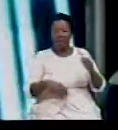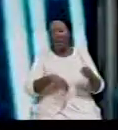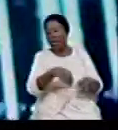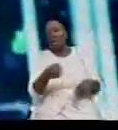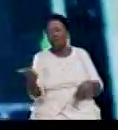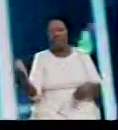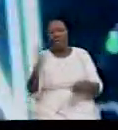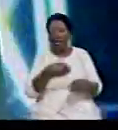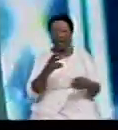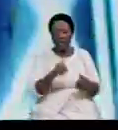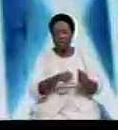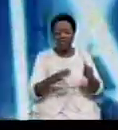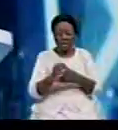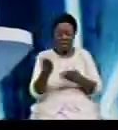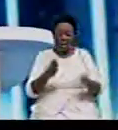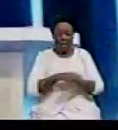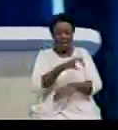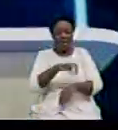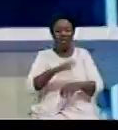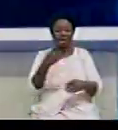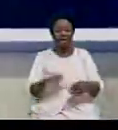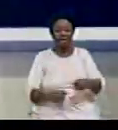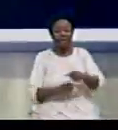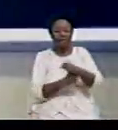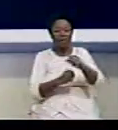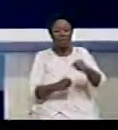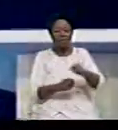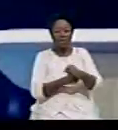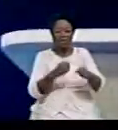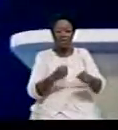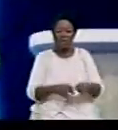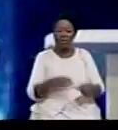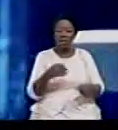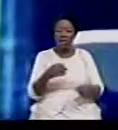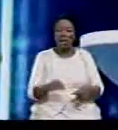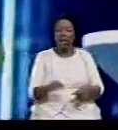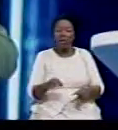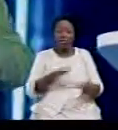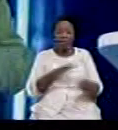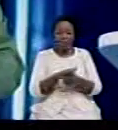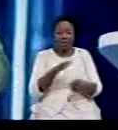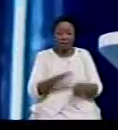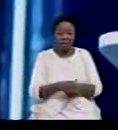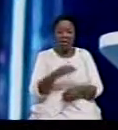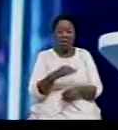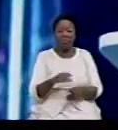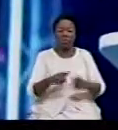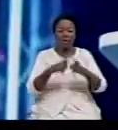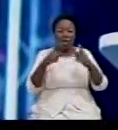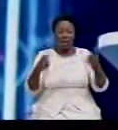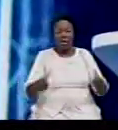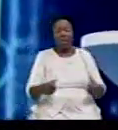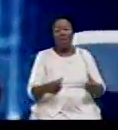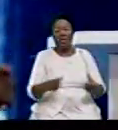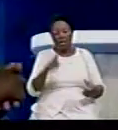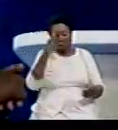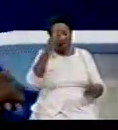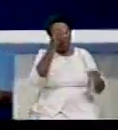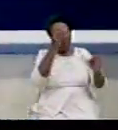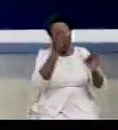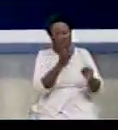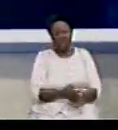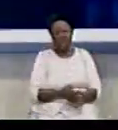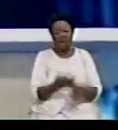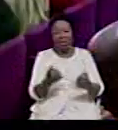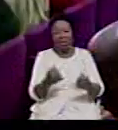earth. The fundamental sufficiency of surpassing faith. We're looking at